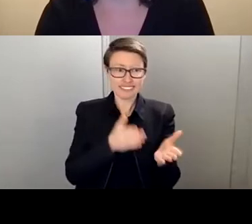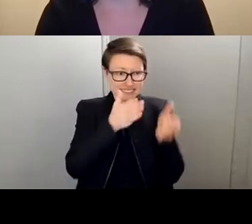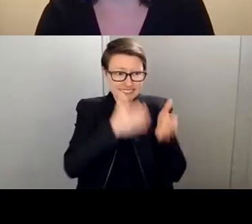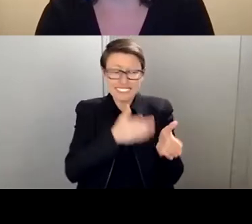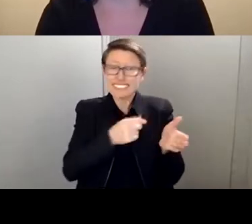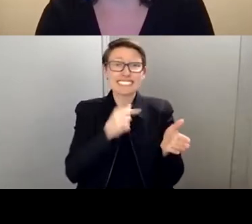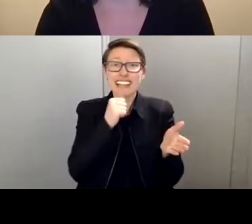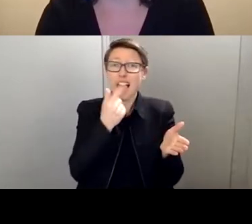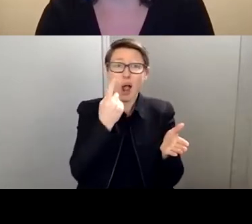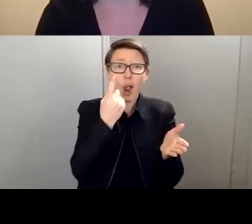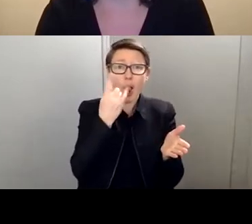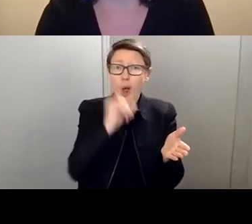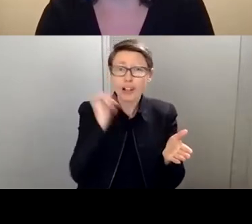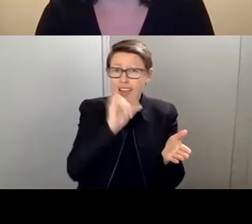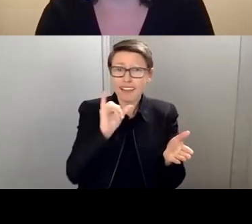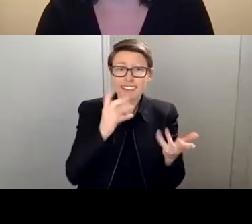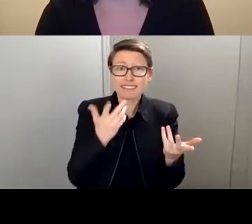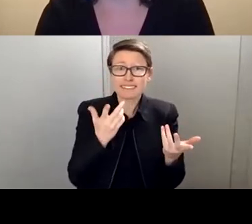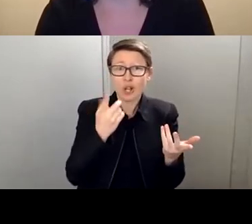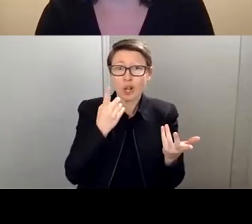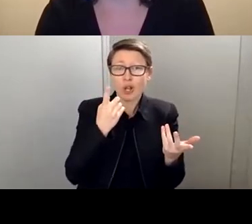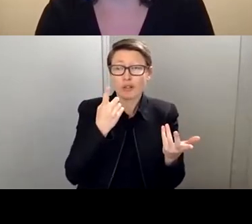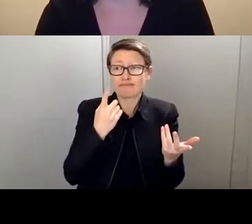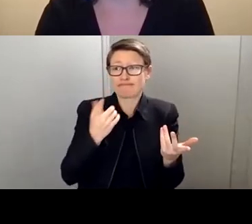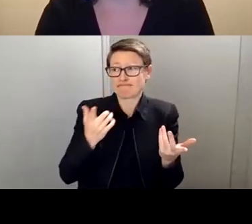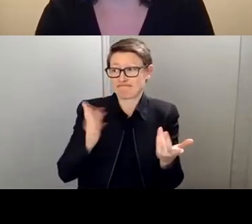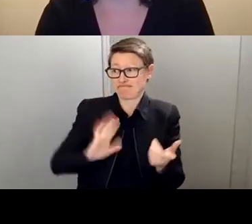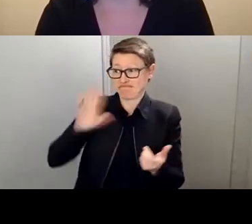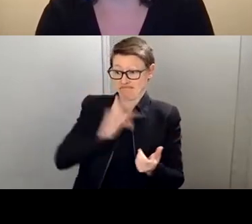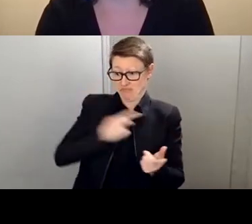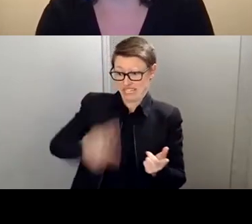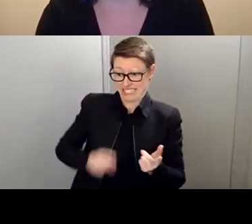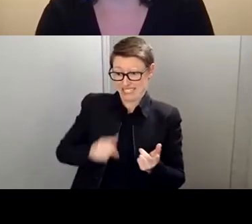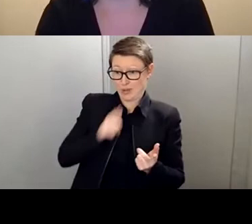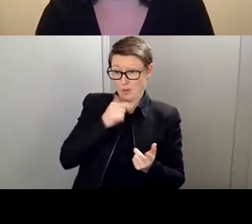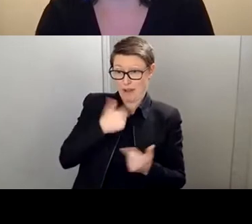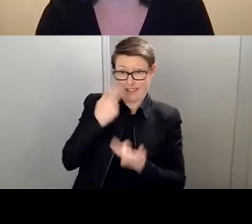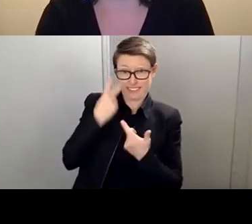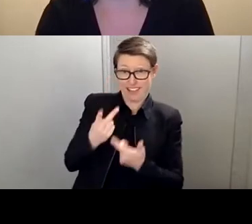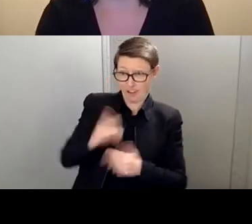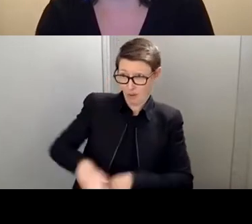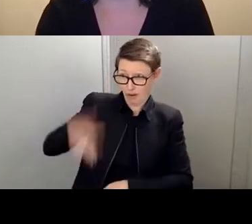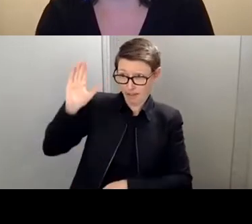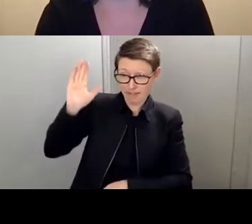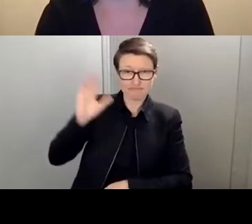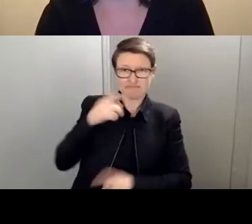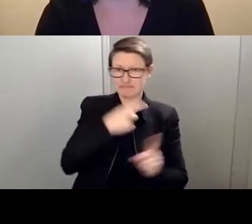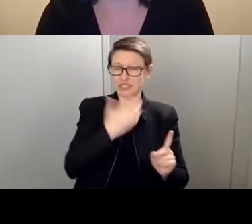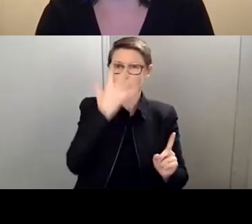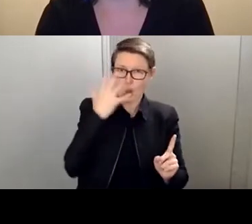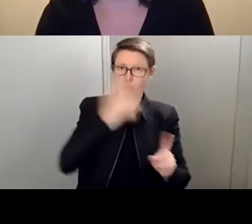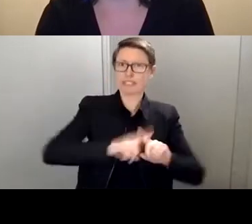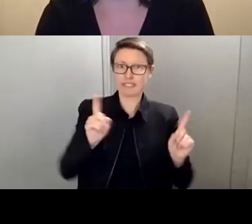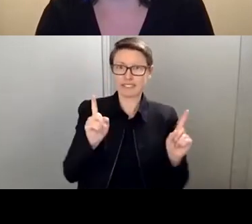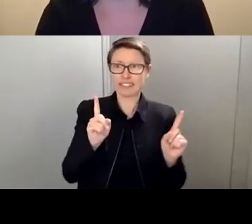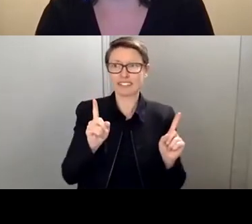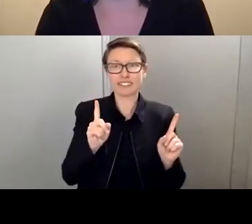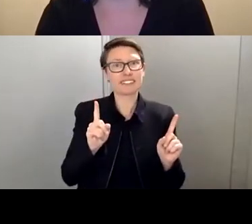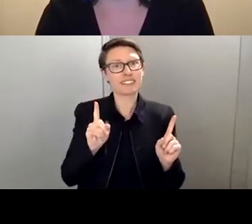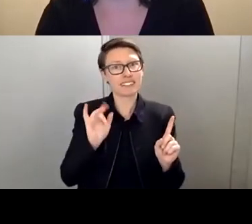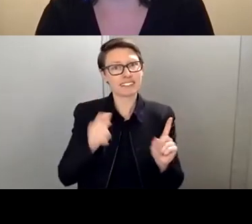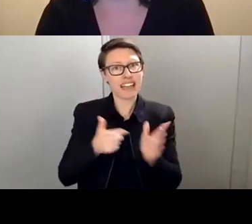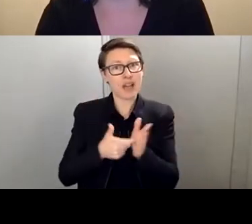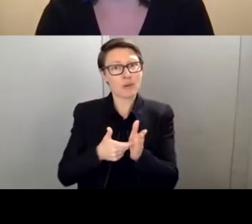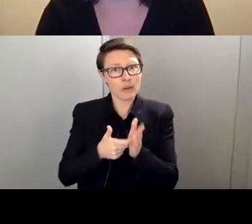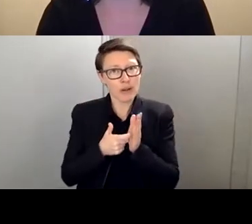that I grew up with. Yeah. And I think that took a lot of very intentional decisions in development